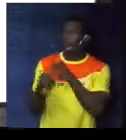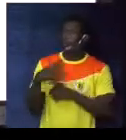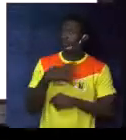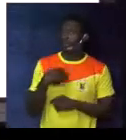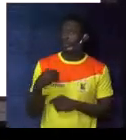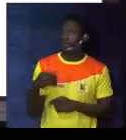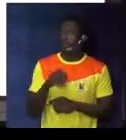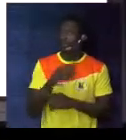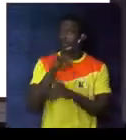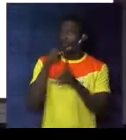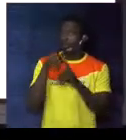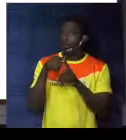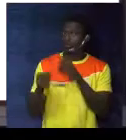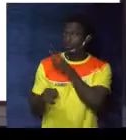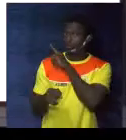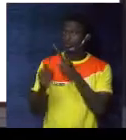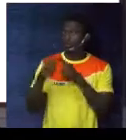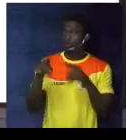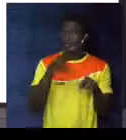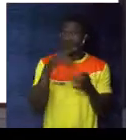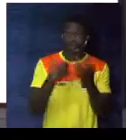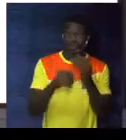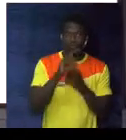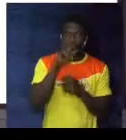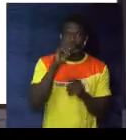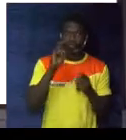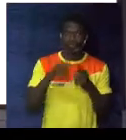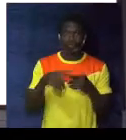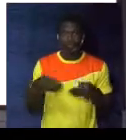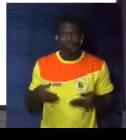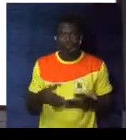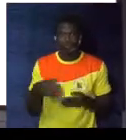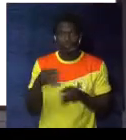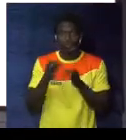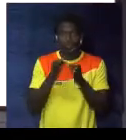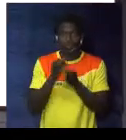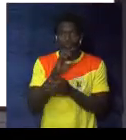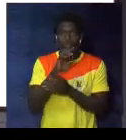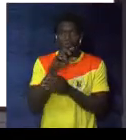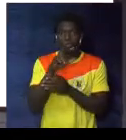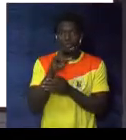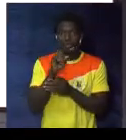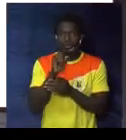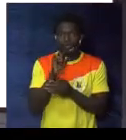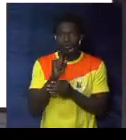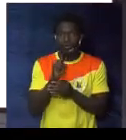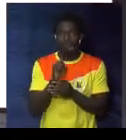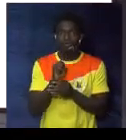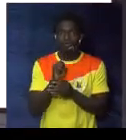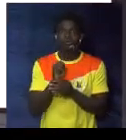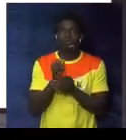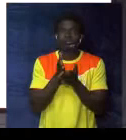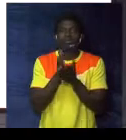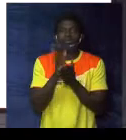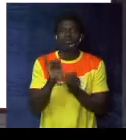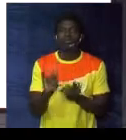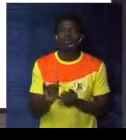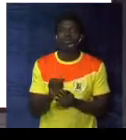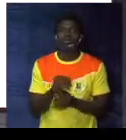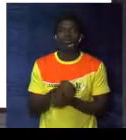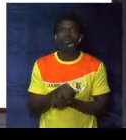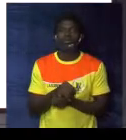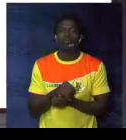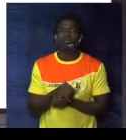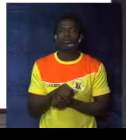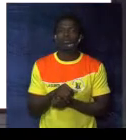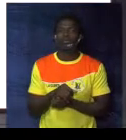where, and when. To do what? To introduce defining clauses correctly.